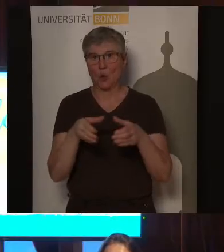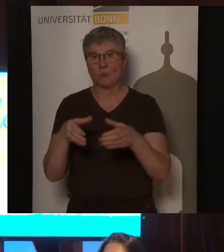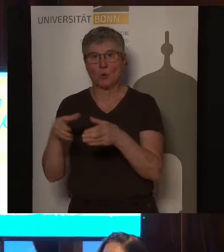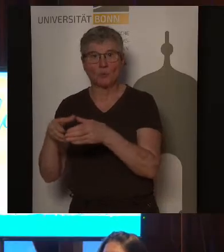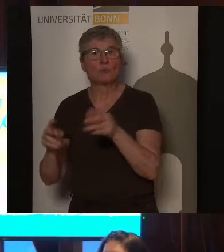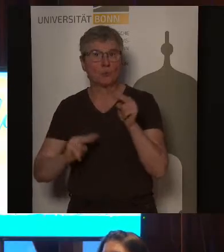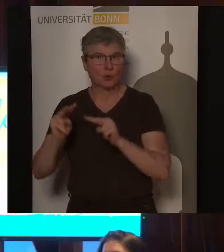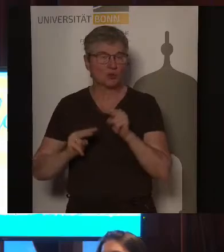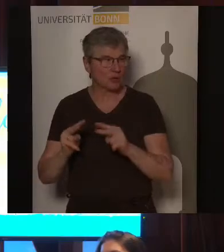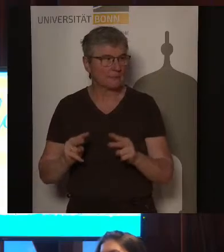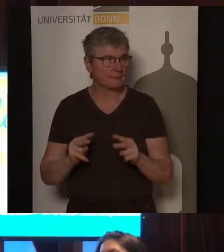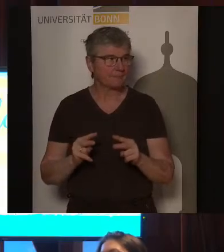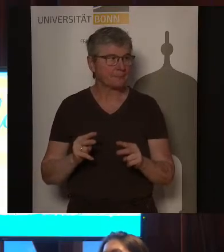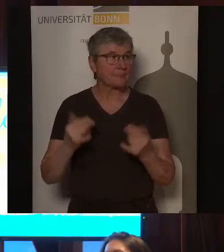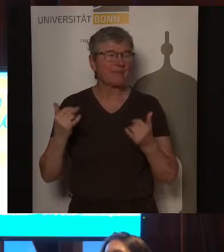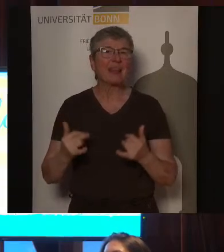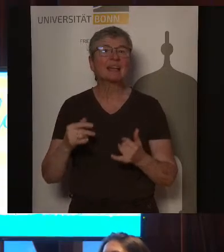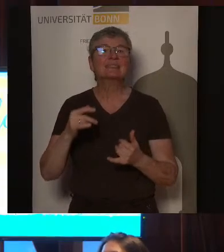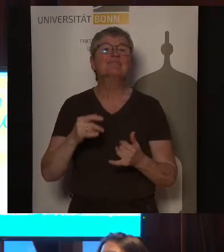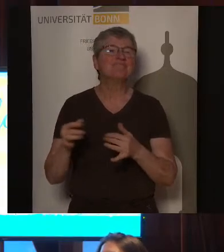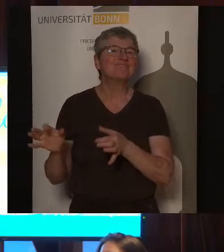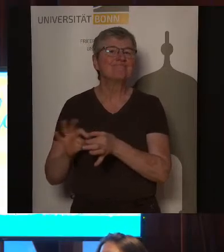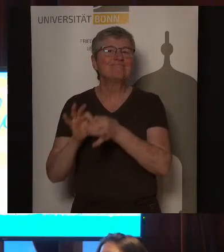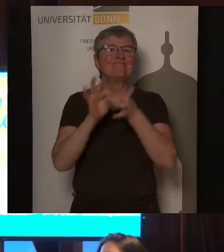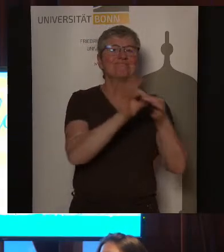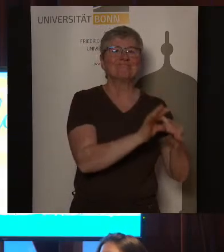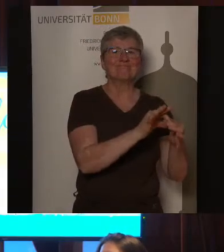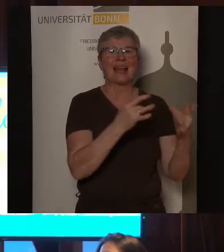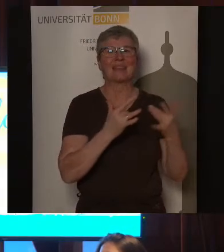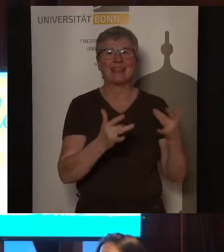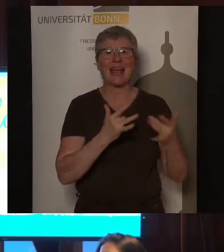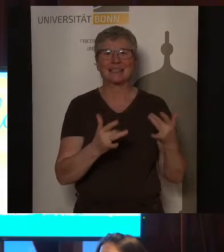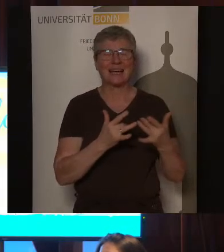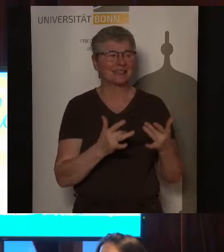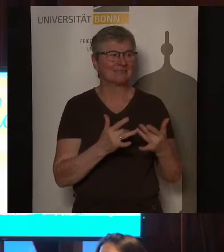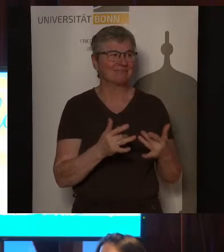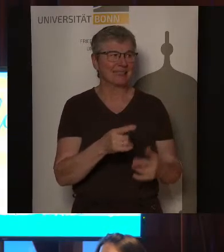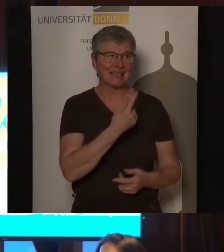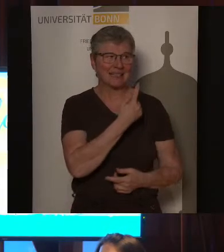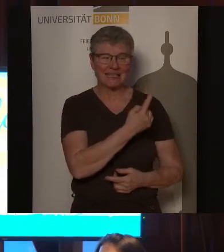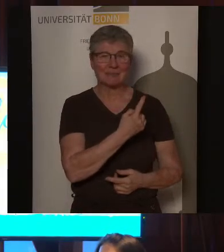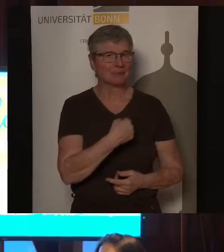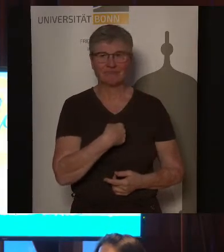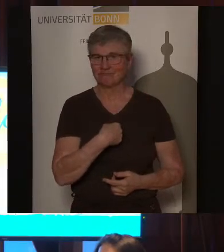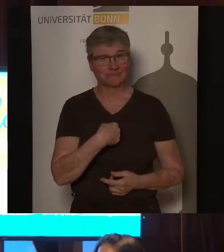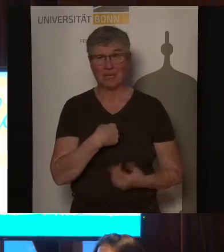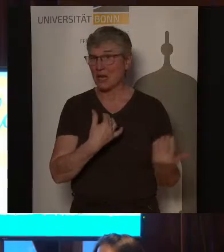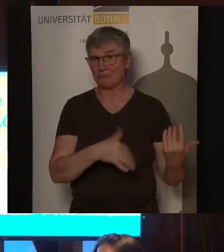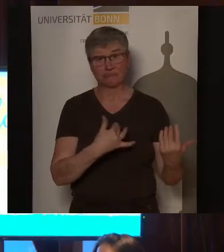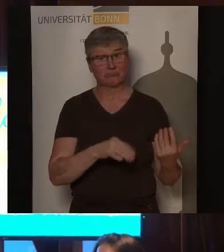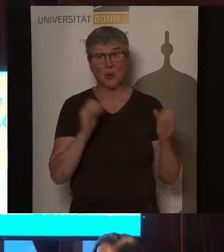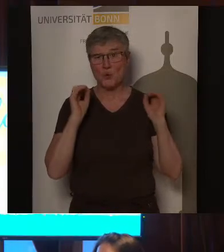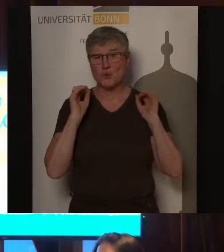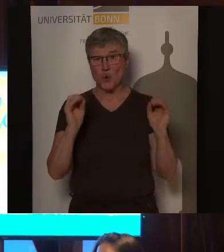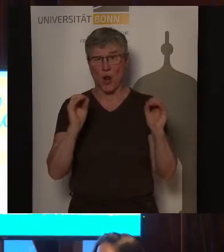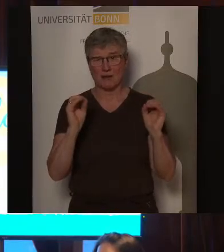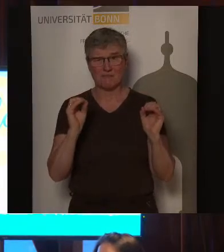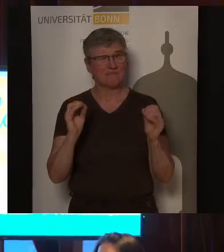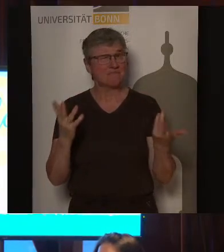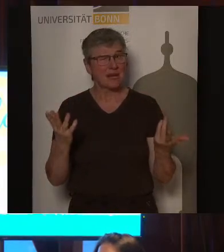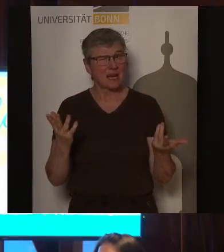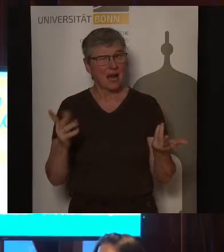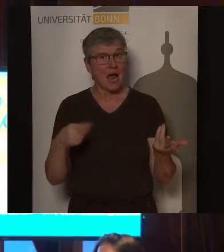in the audience, just use the opportunity and maybe become a member. I'm not a musical guy myself,